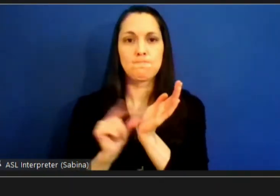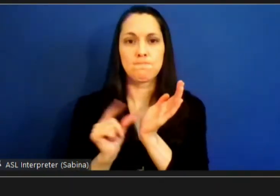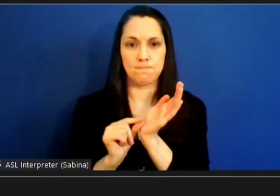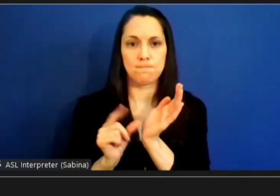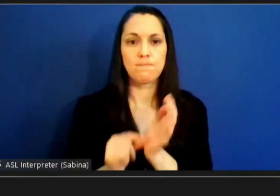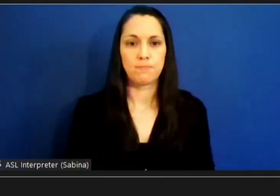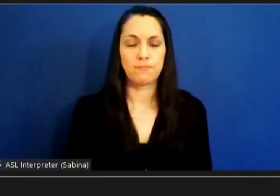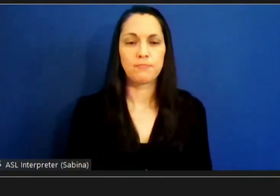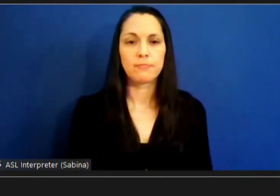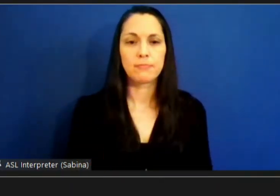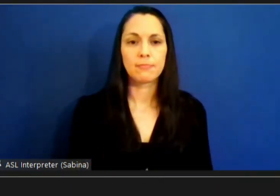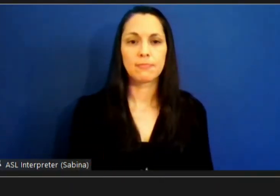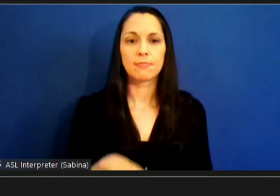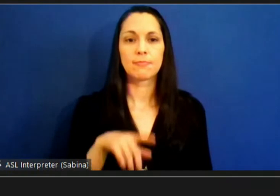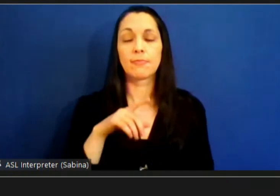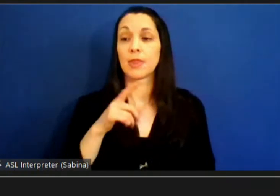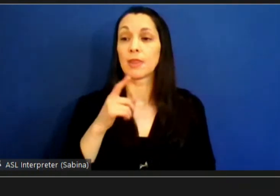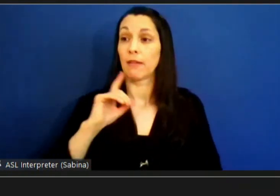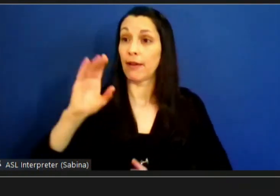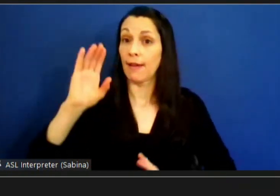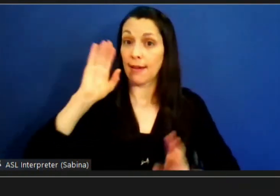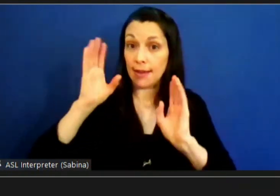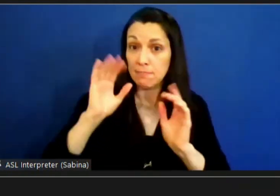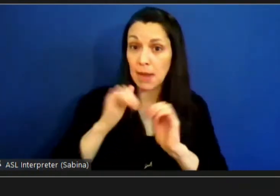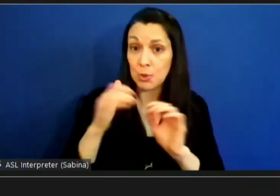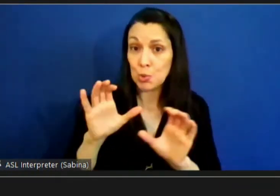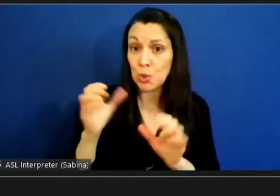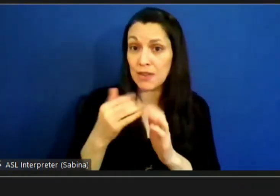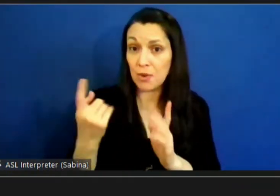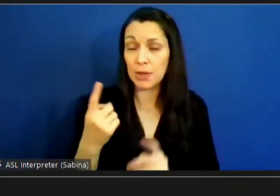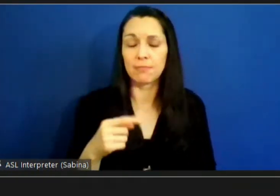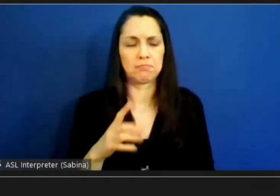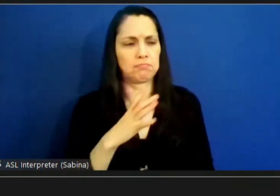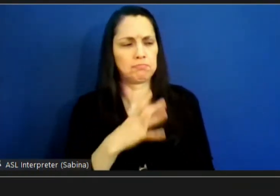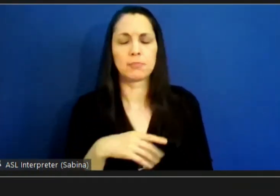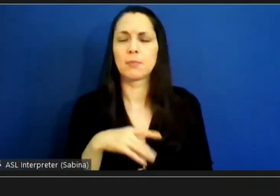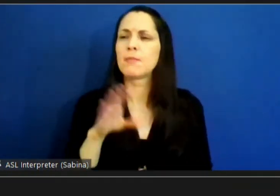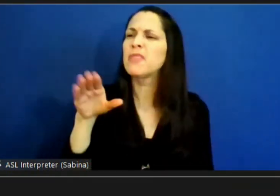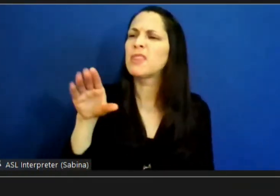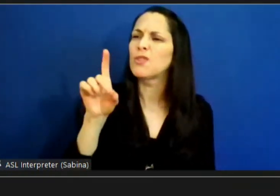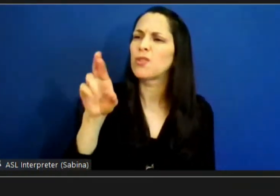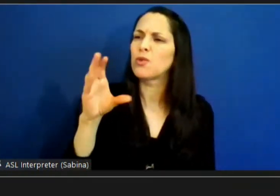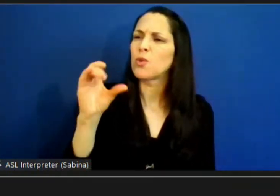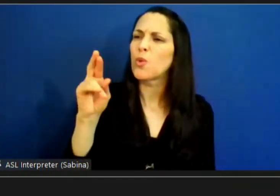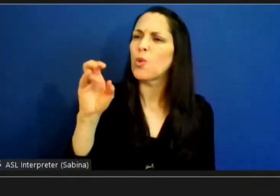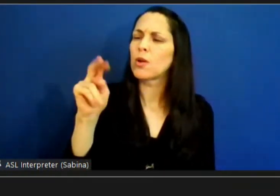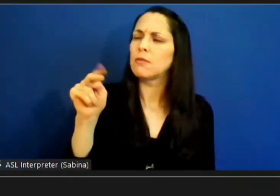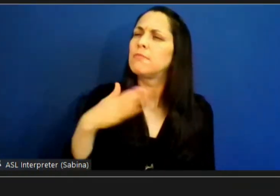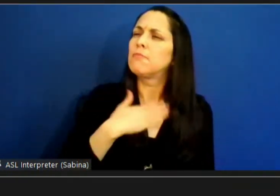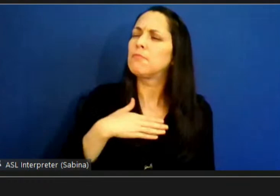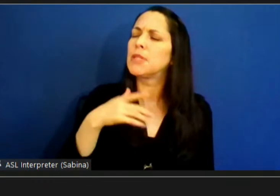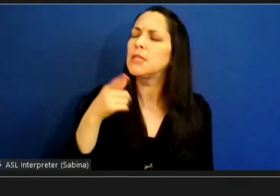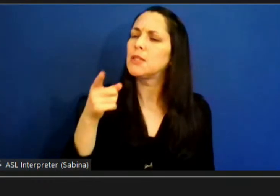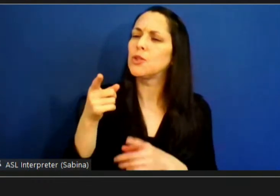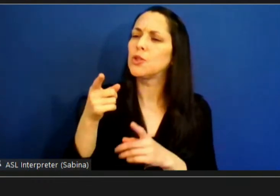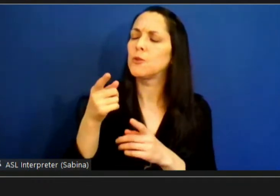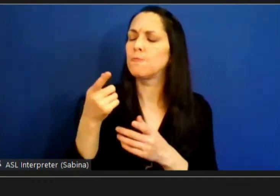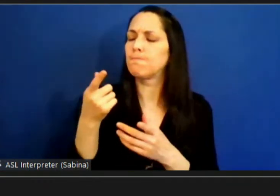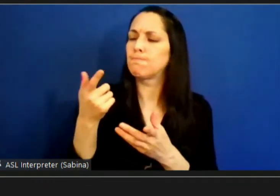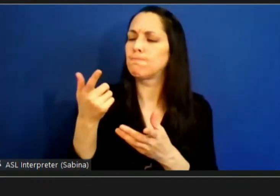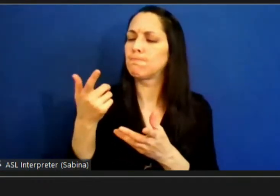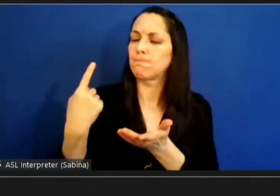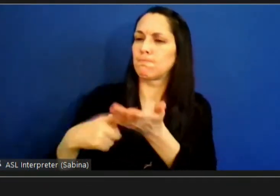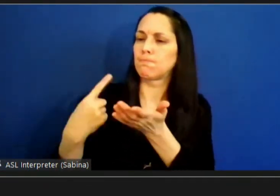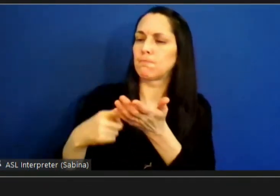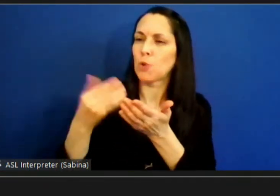Okay, how you doing, everyone? Hi, Adrian. Dr. Coren, I'm wondering if you could describe, talk a little bit more about